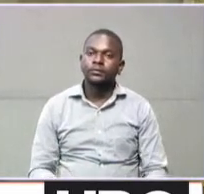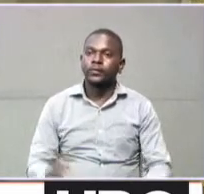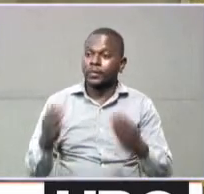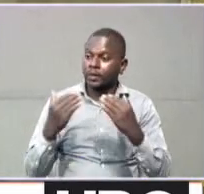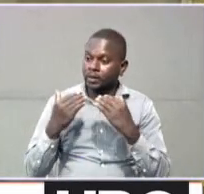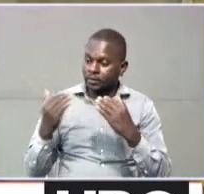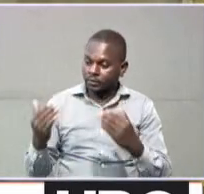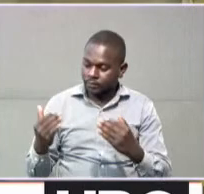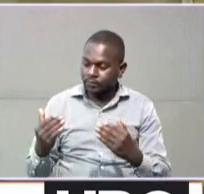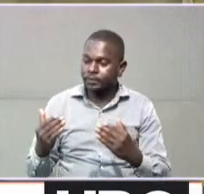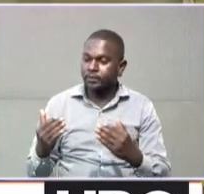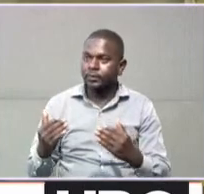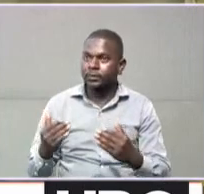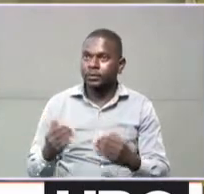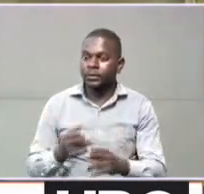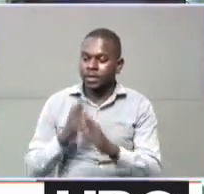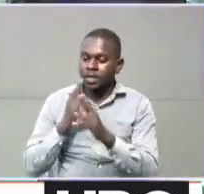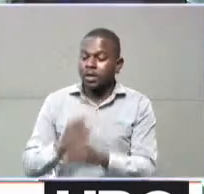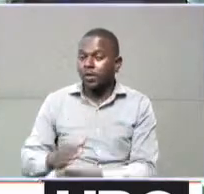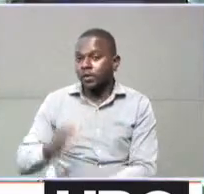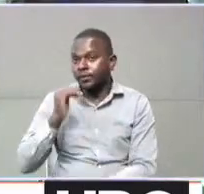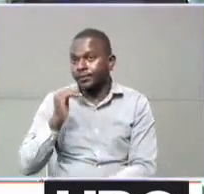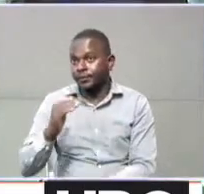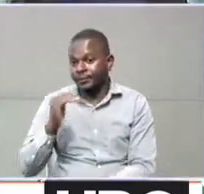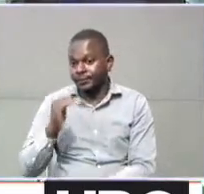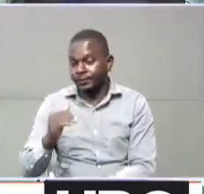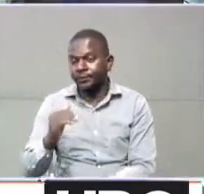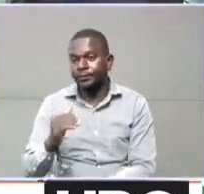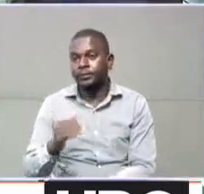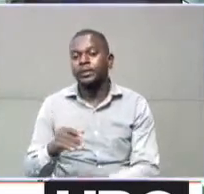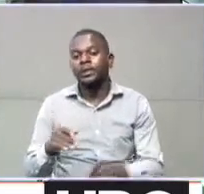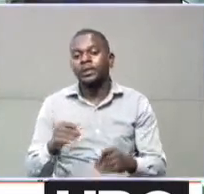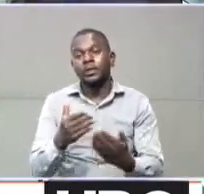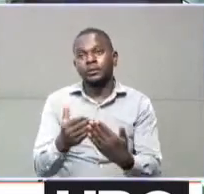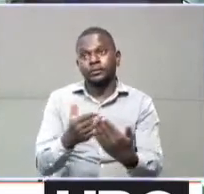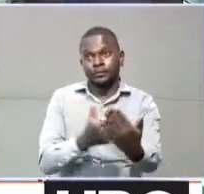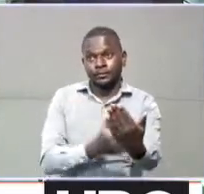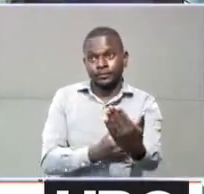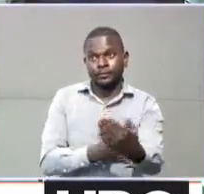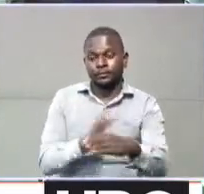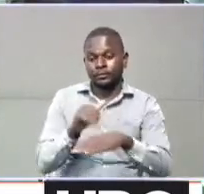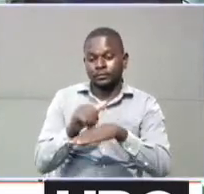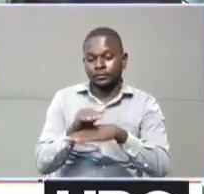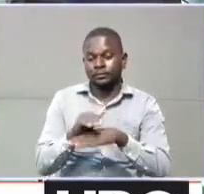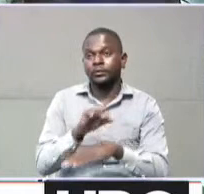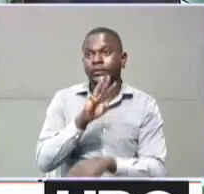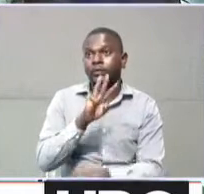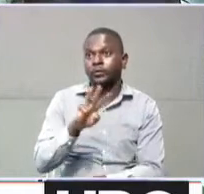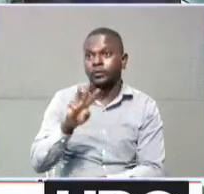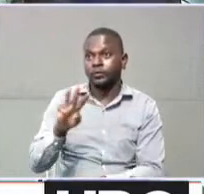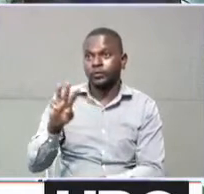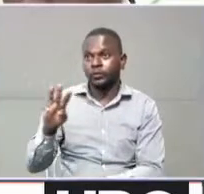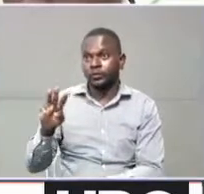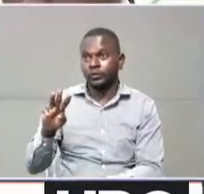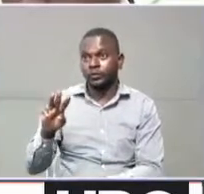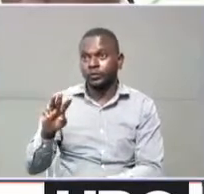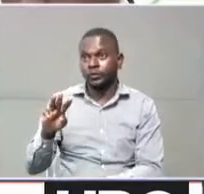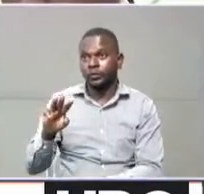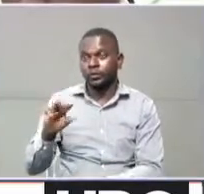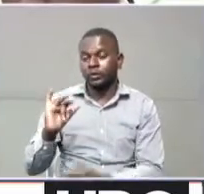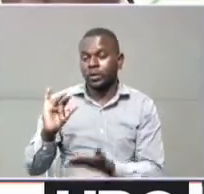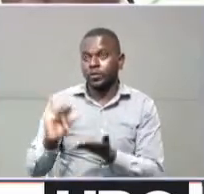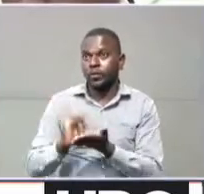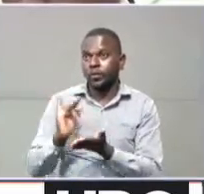thank you mr speaker and the statement has been uploaded on our on our